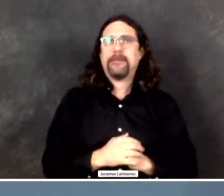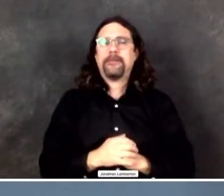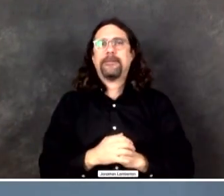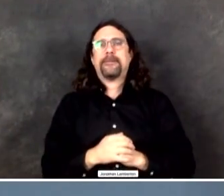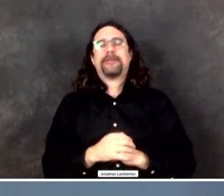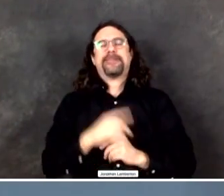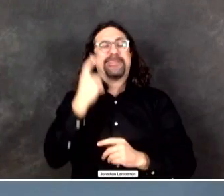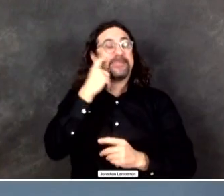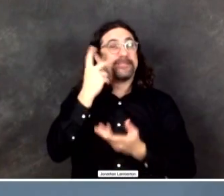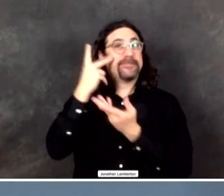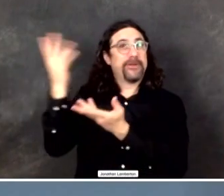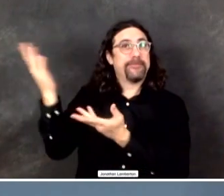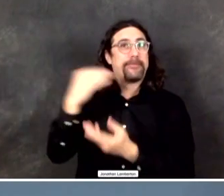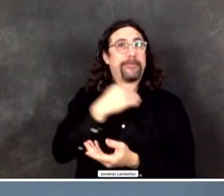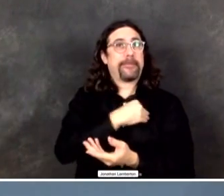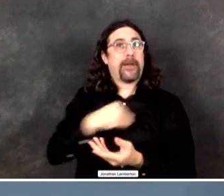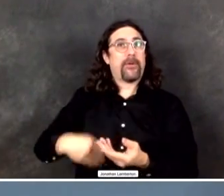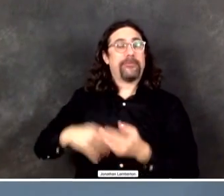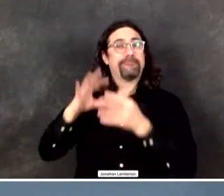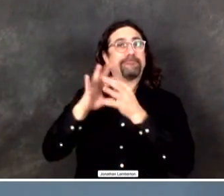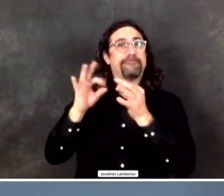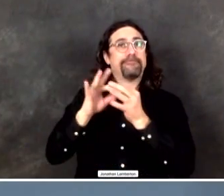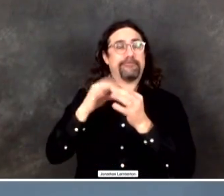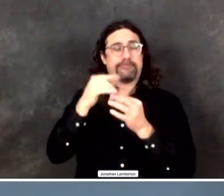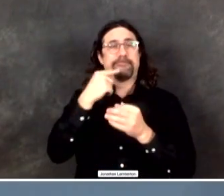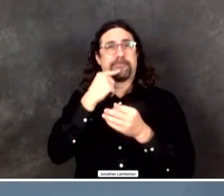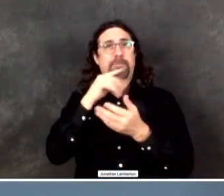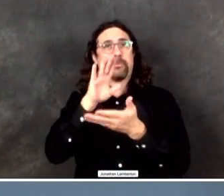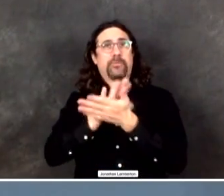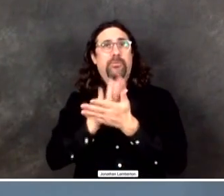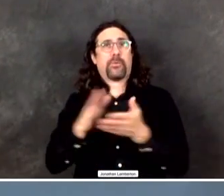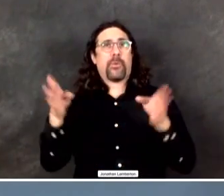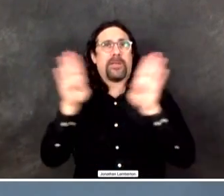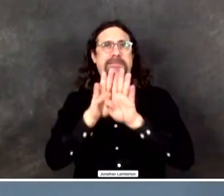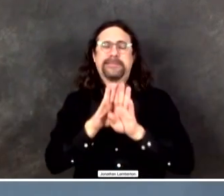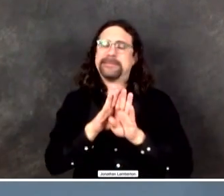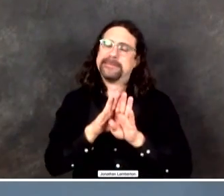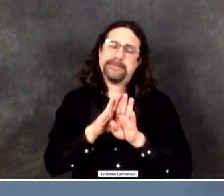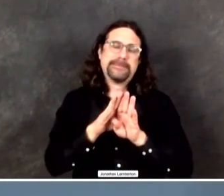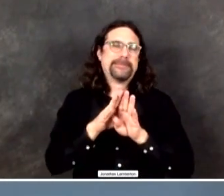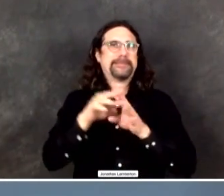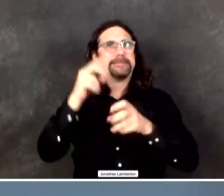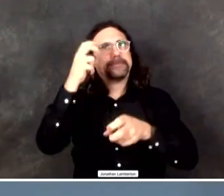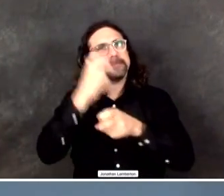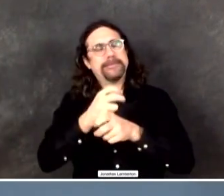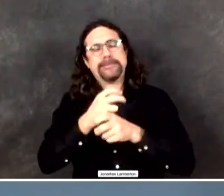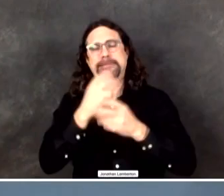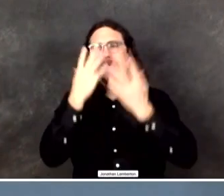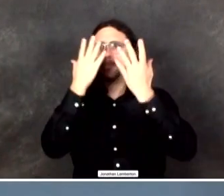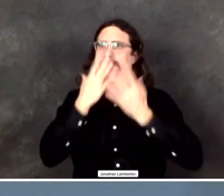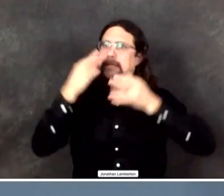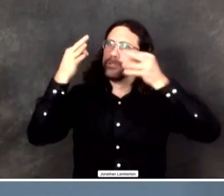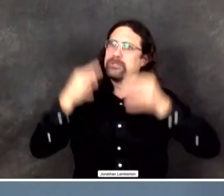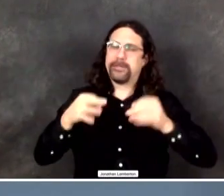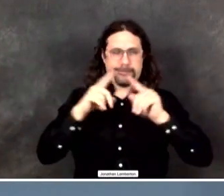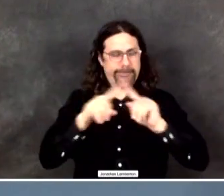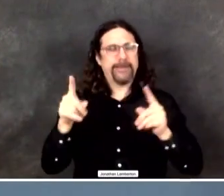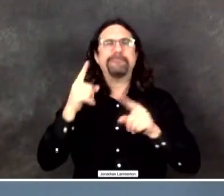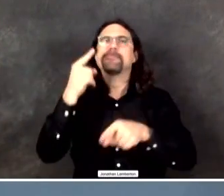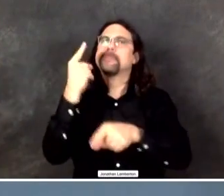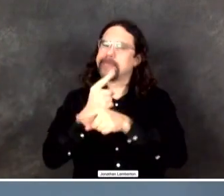of our teachers and our administrators and our families and our students. I know you're exhausted, but thank you for continuing to do the work that